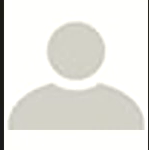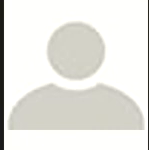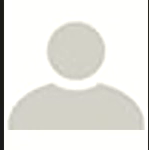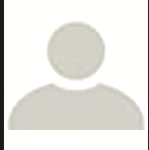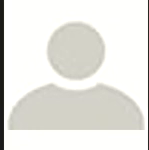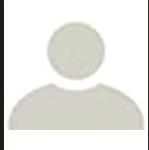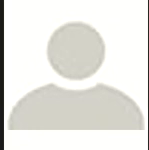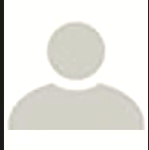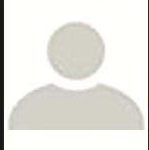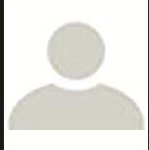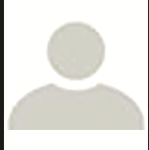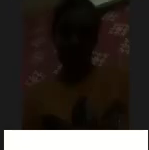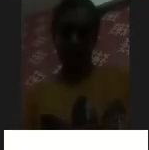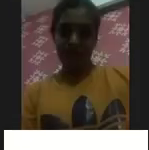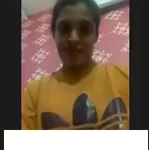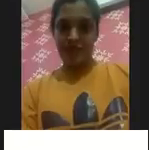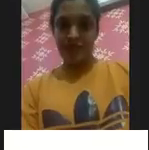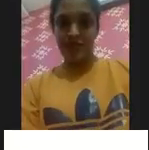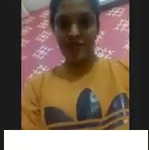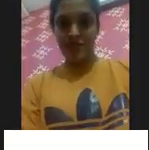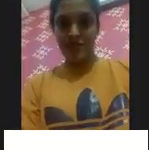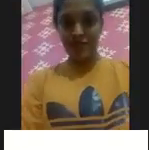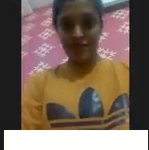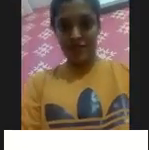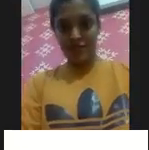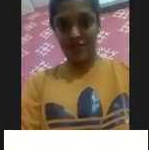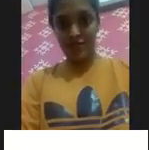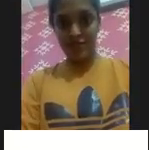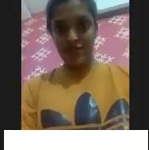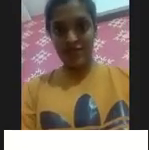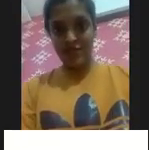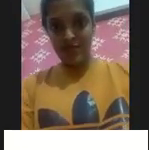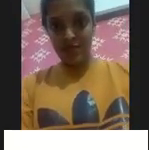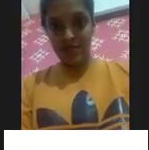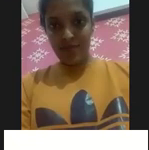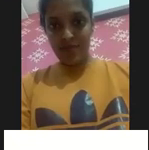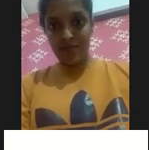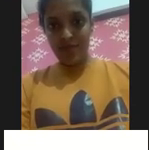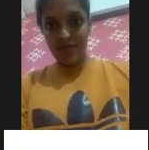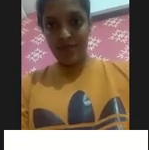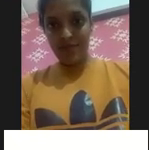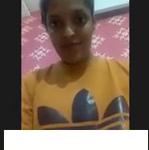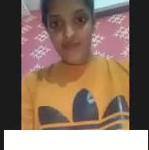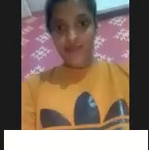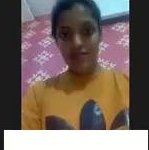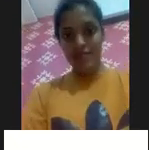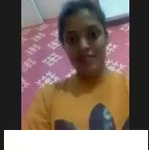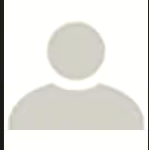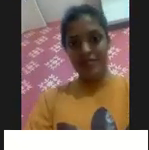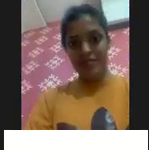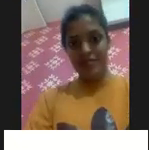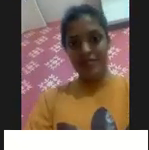thanks to Claire Bright and all the Irene and Liz Smith and Irene Pietropaoli